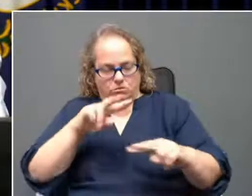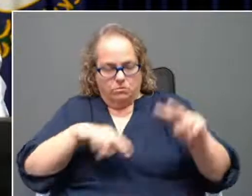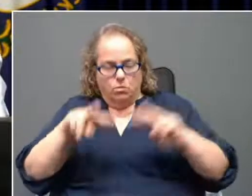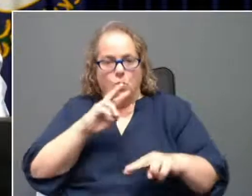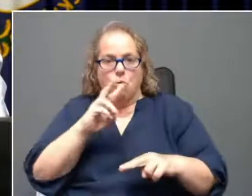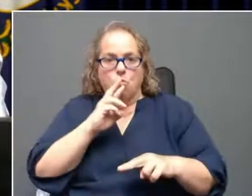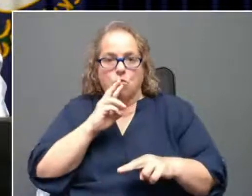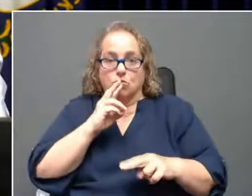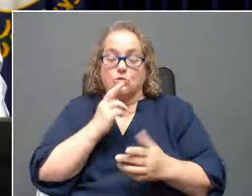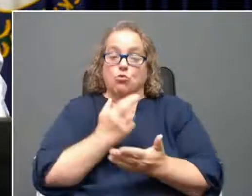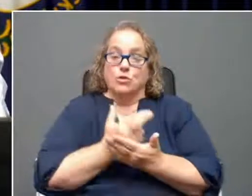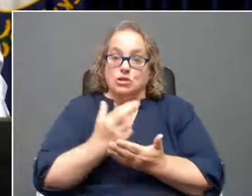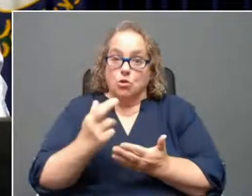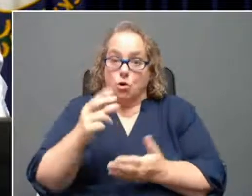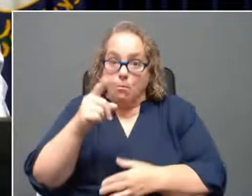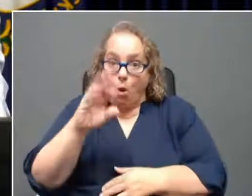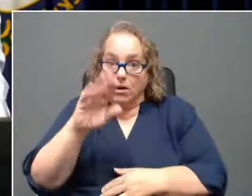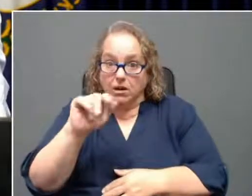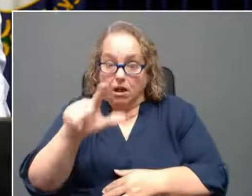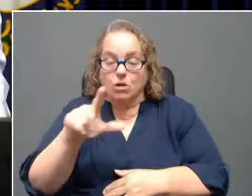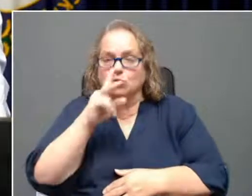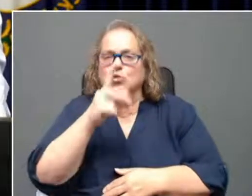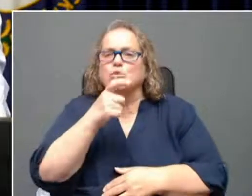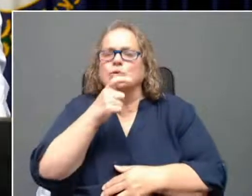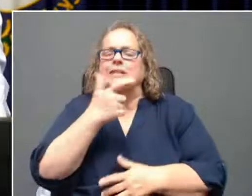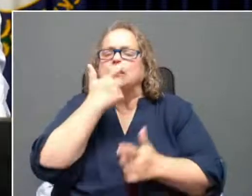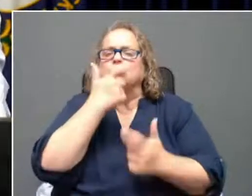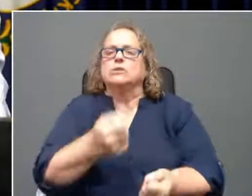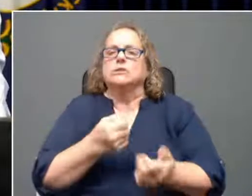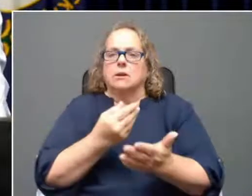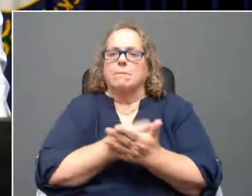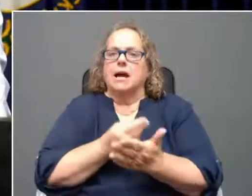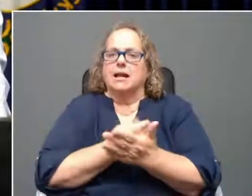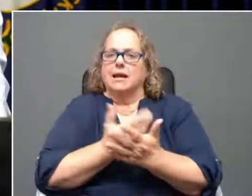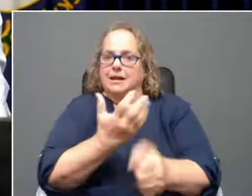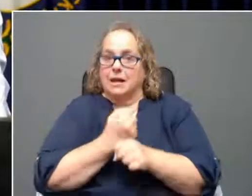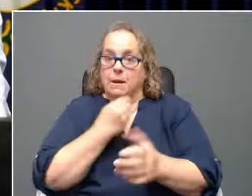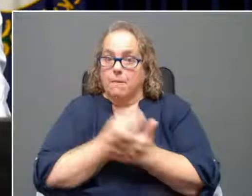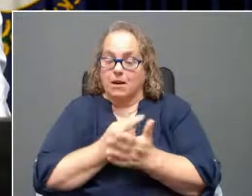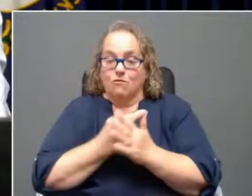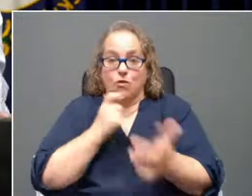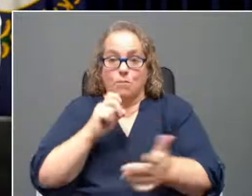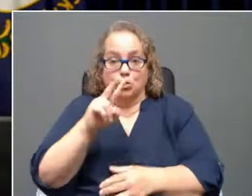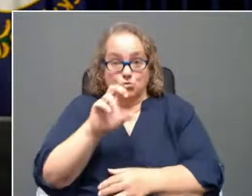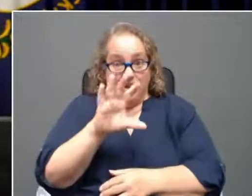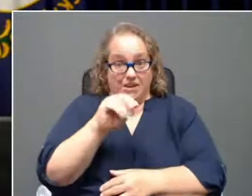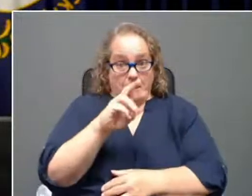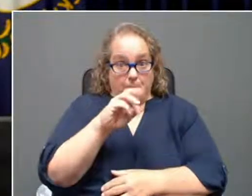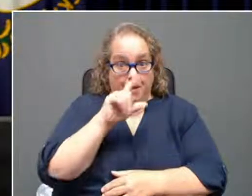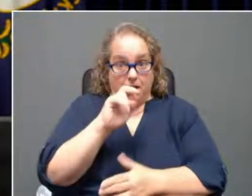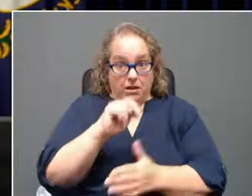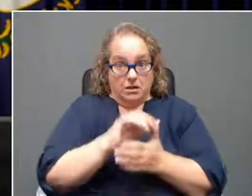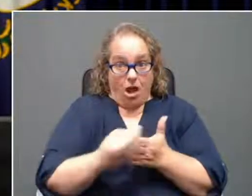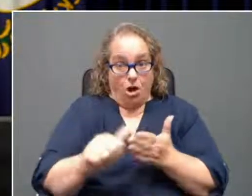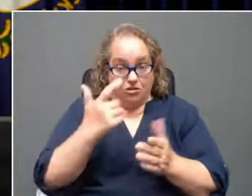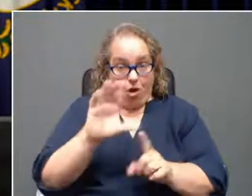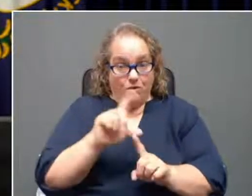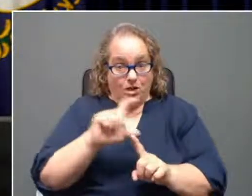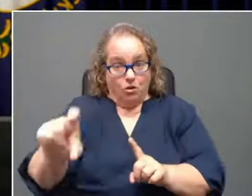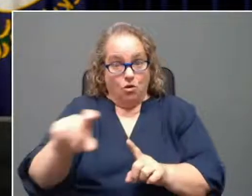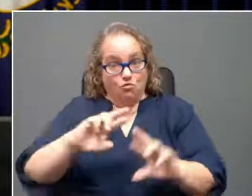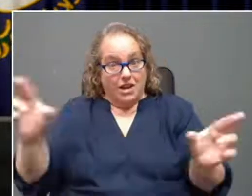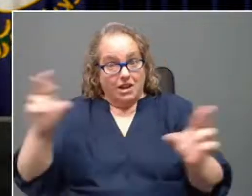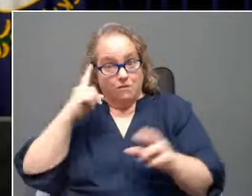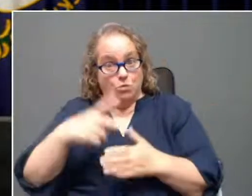portal to indicate interest in funding from the $250 million allocated from the program. This is part of our